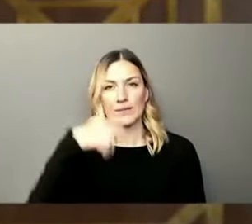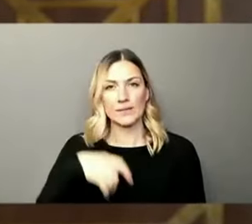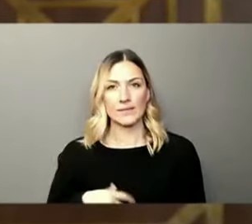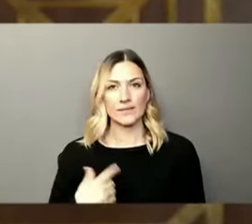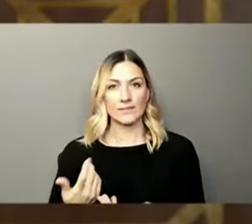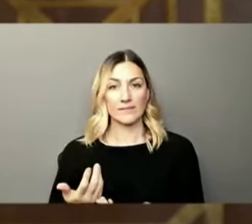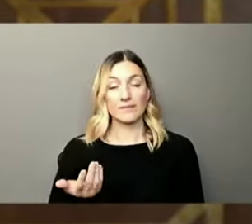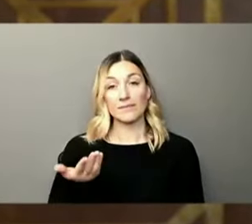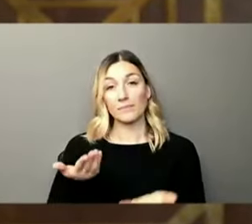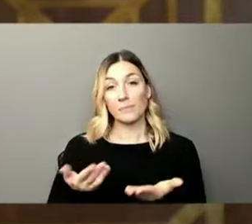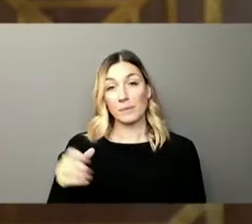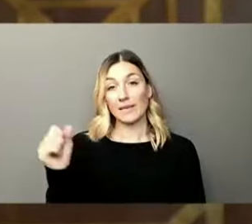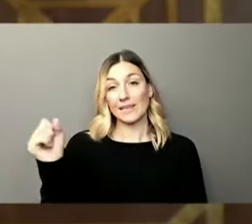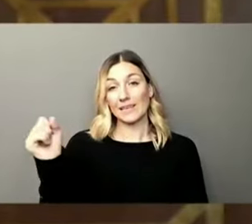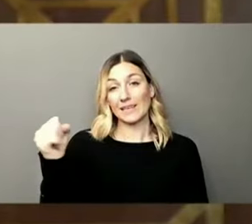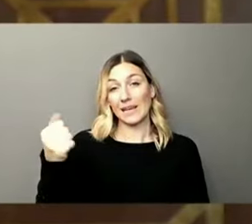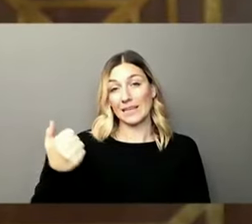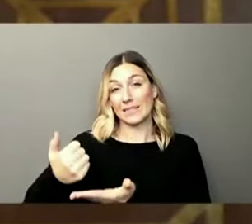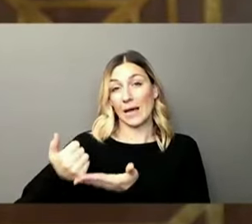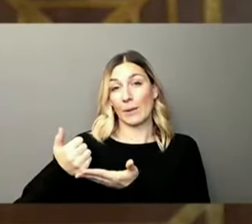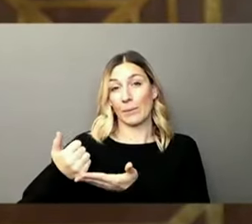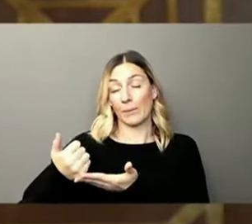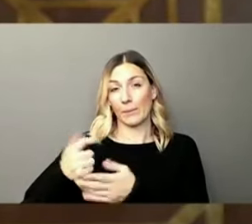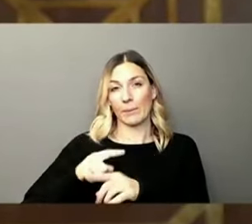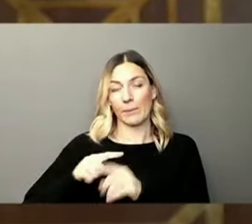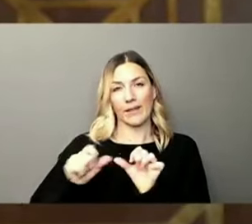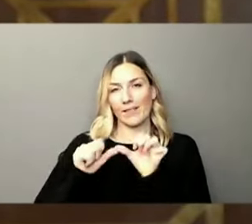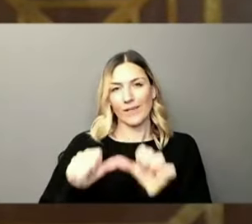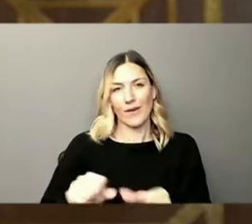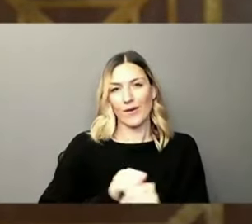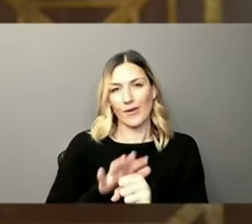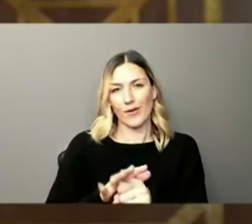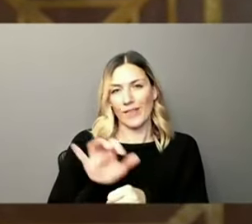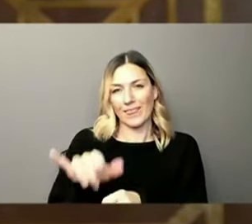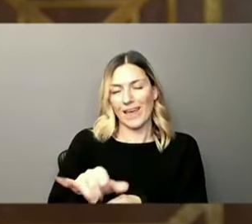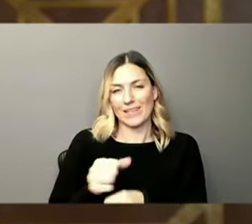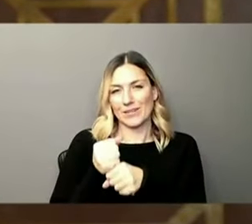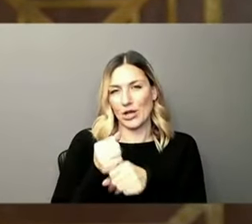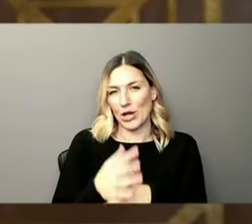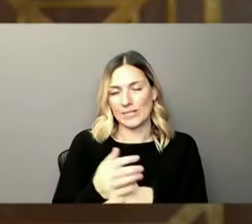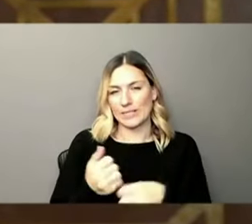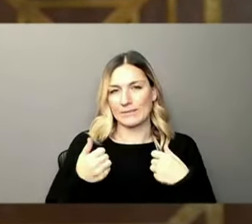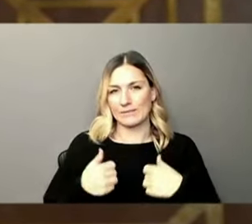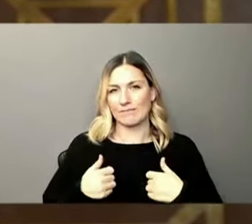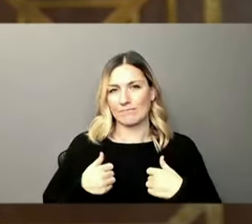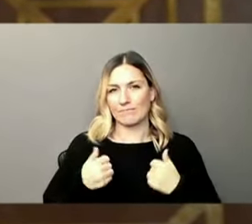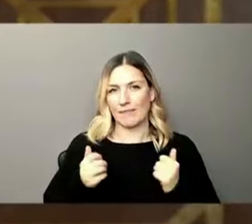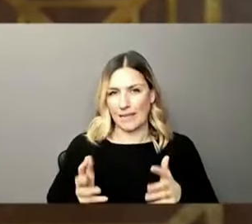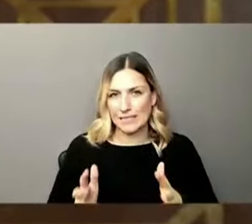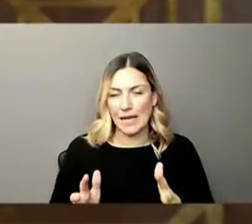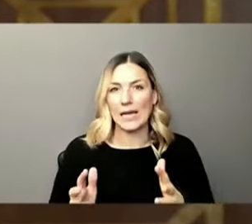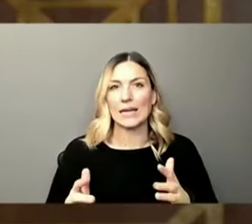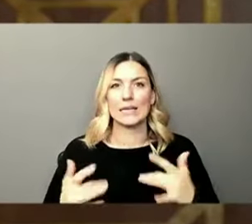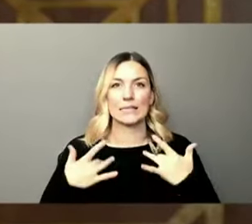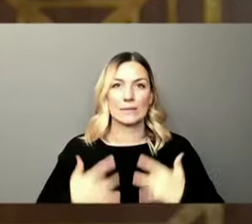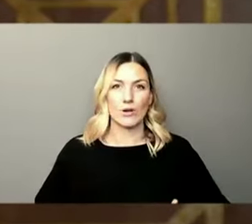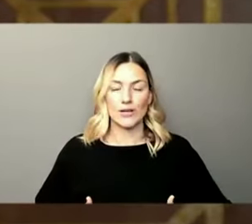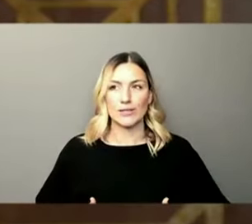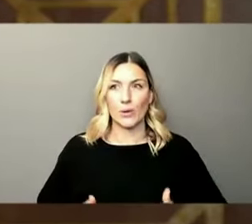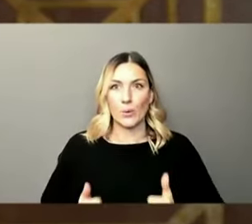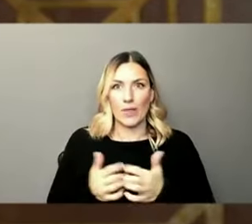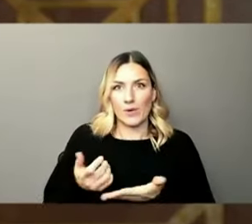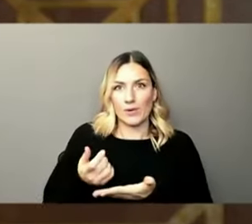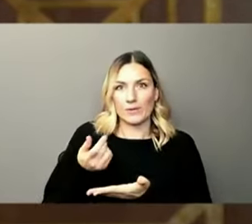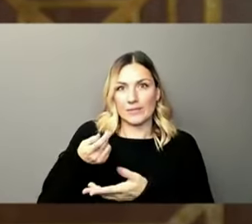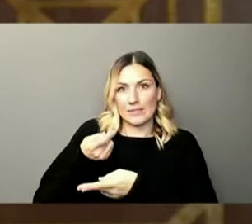help, yes, but the long COVID is causing the anxiety and depression. So if I'm not treating the long COVID